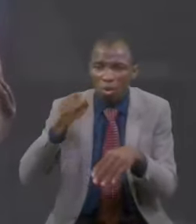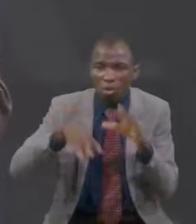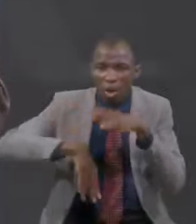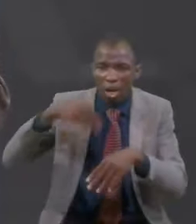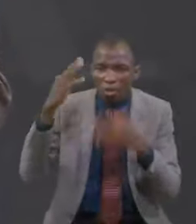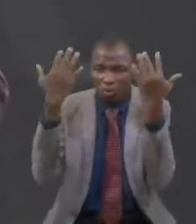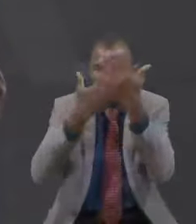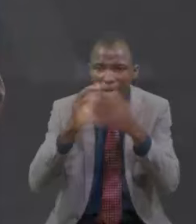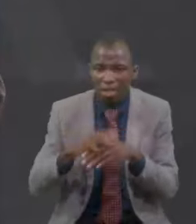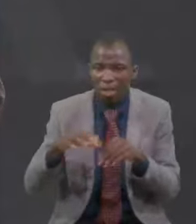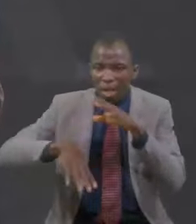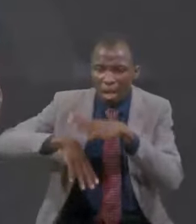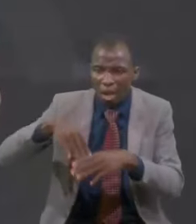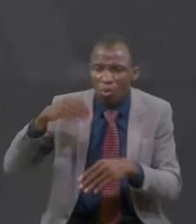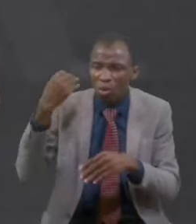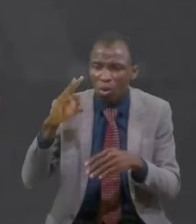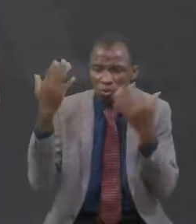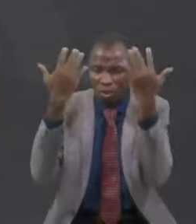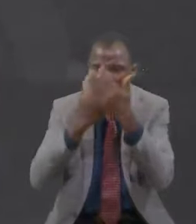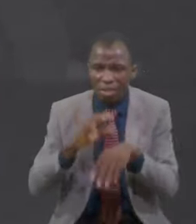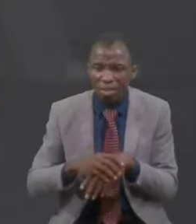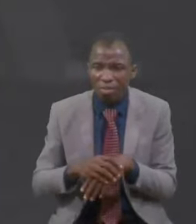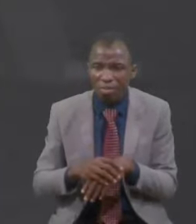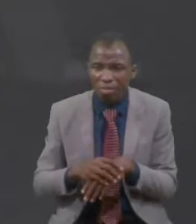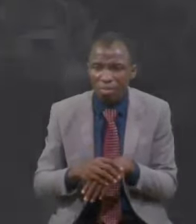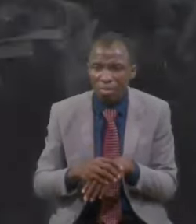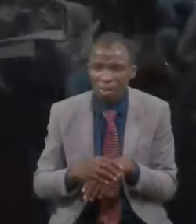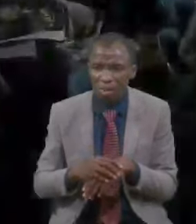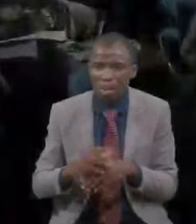of darkness. Say amen. Amen.